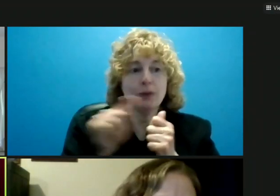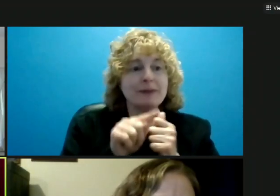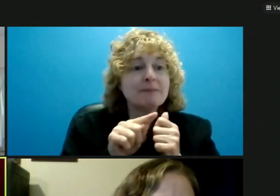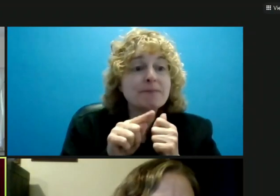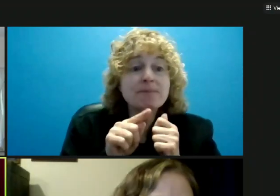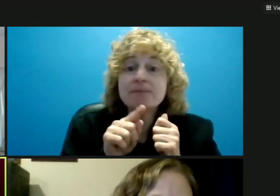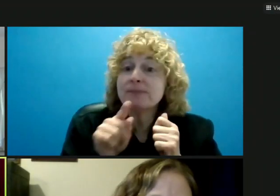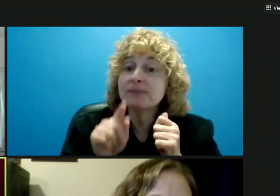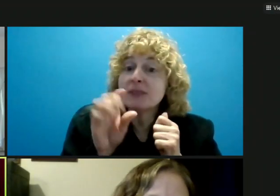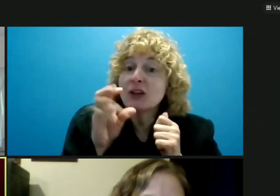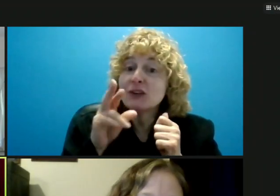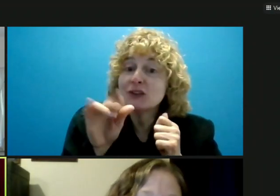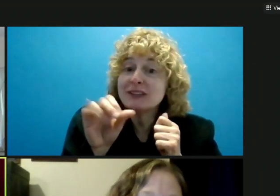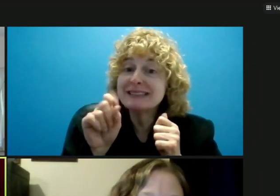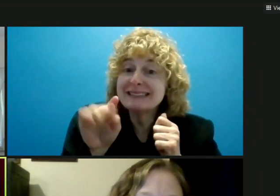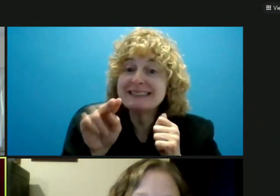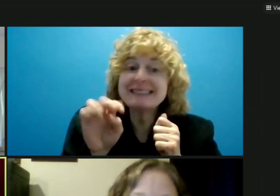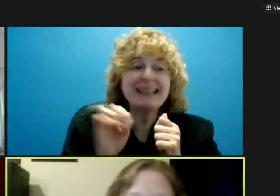thank you.